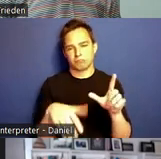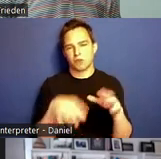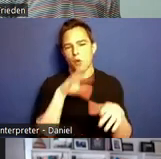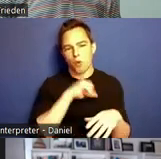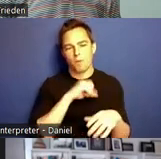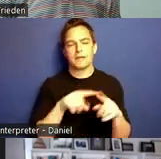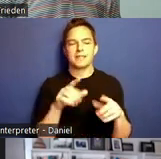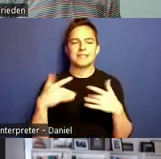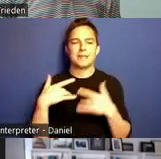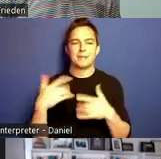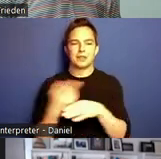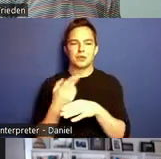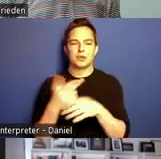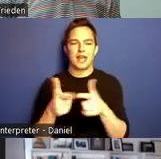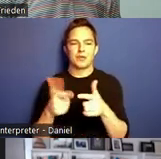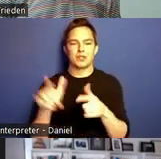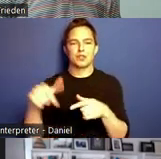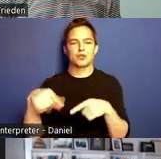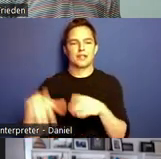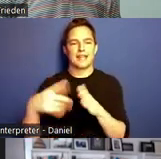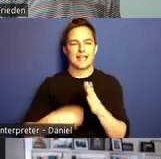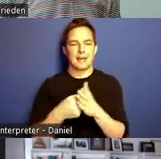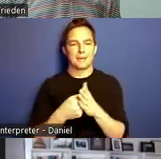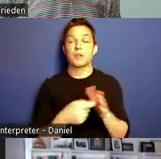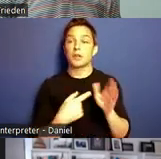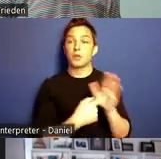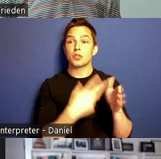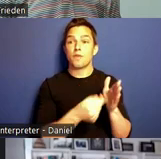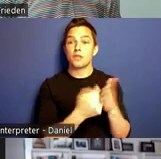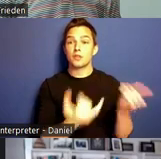at the time. So can we just show the video now?